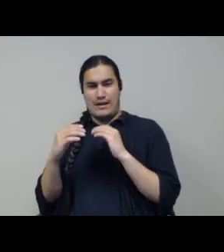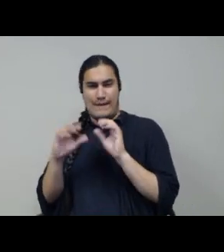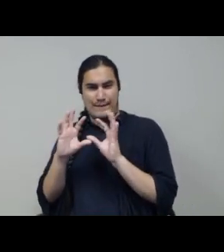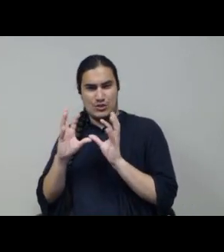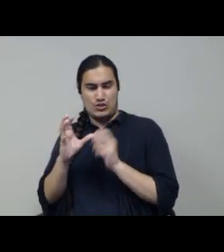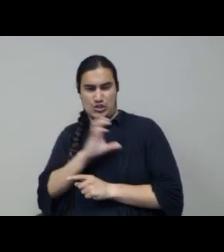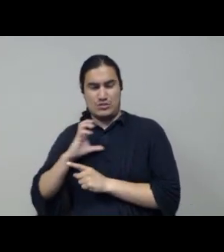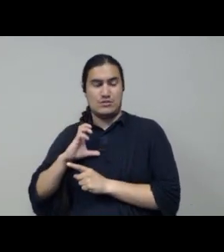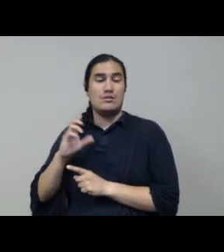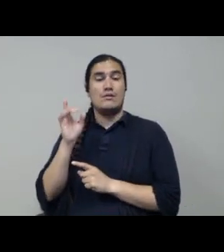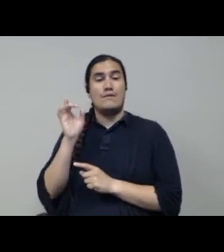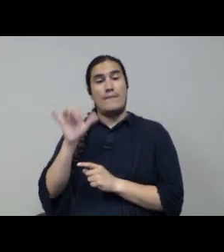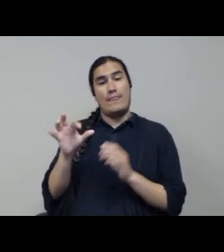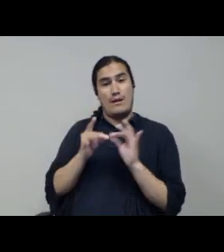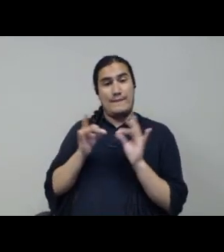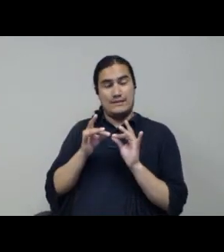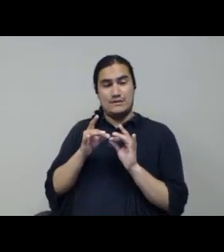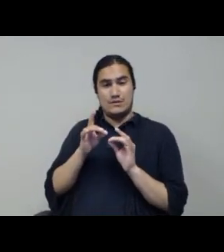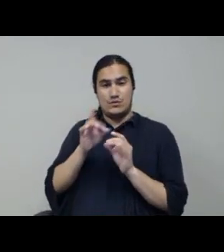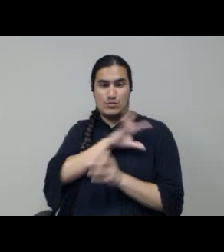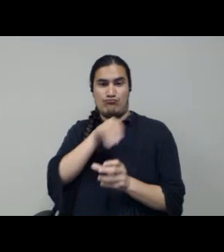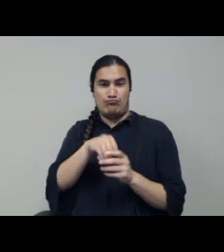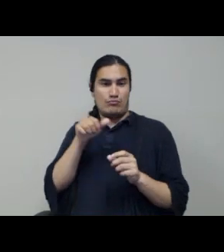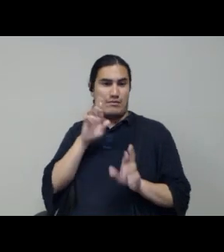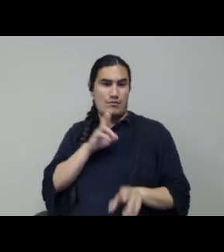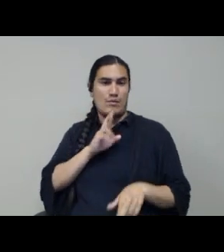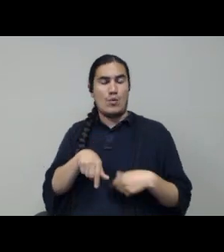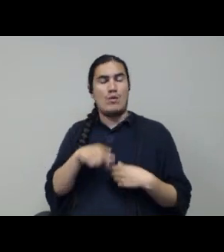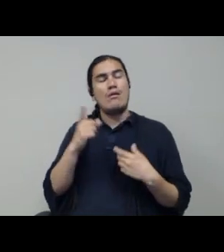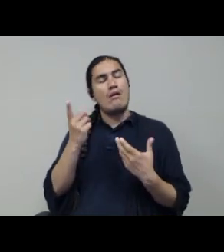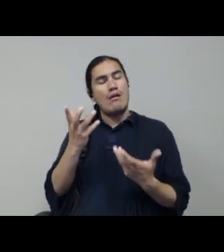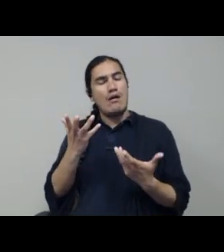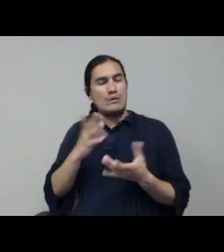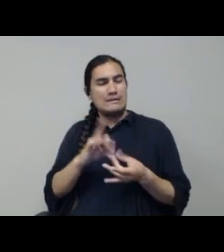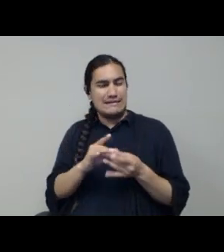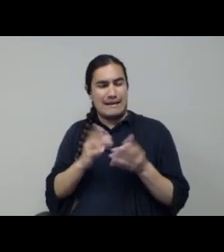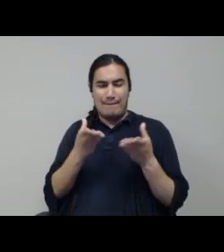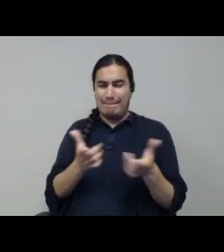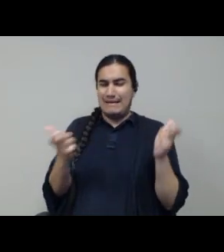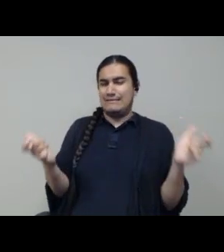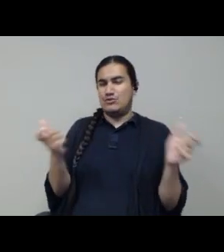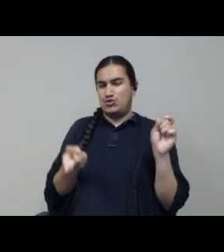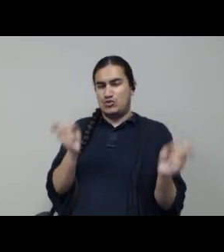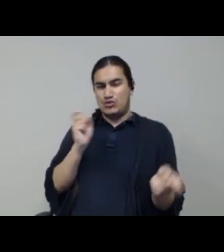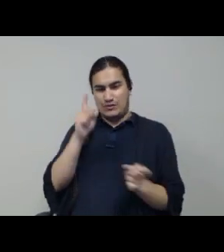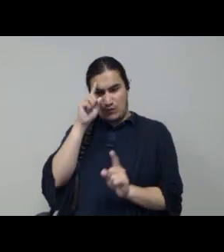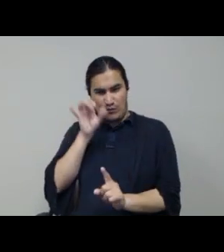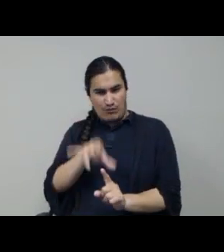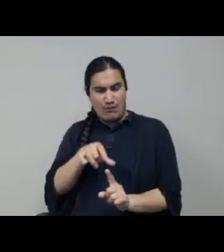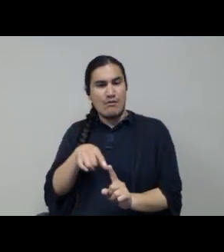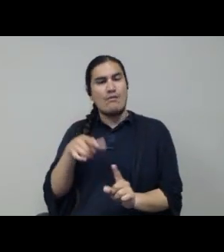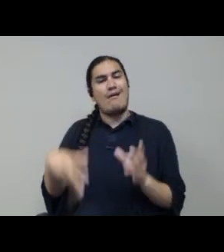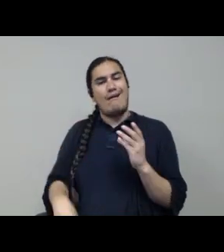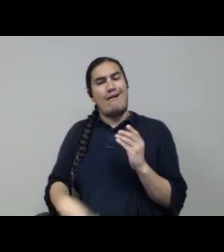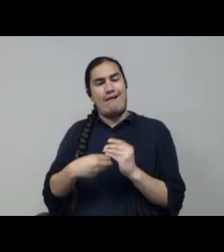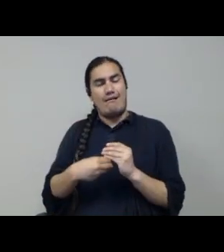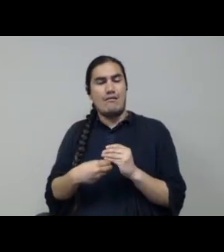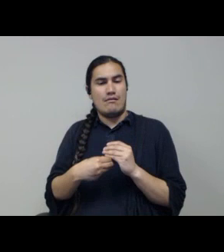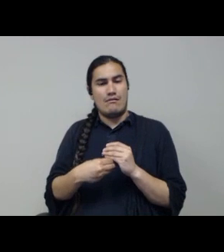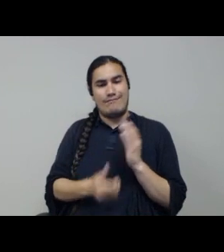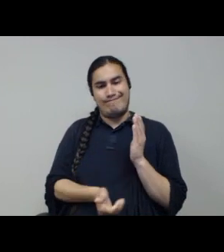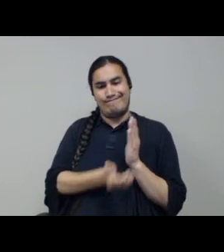were incorporated as appropriate in this report, and I would say some of the biggest changes were the adding an